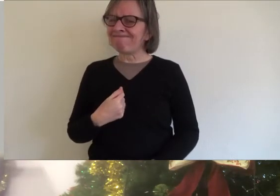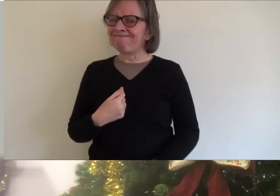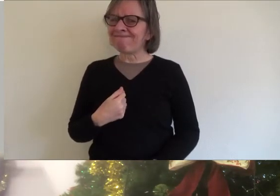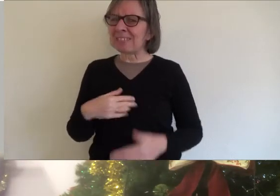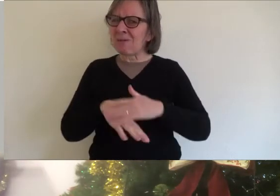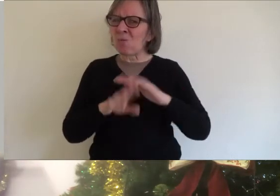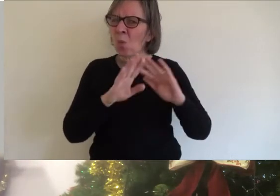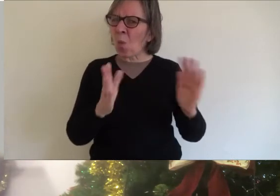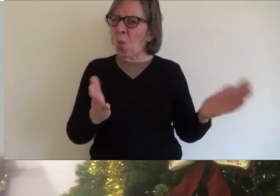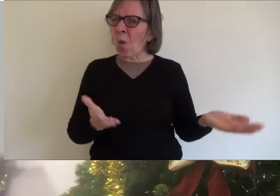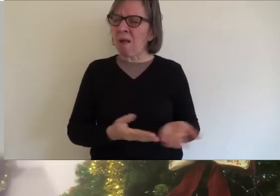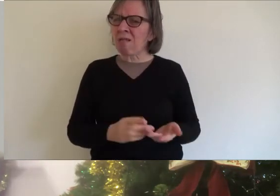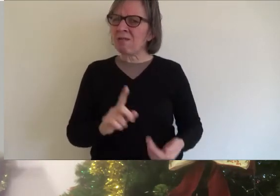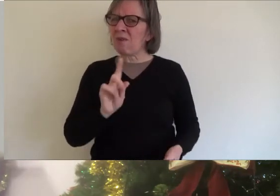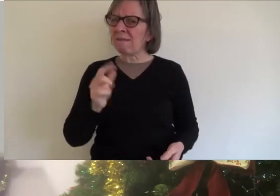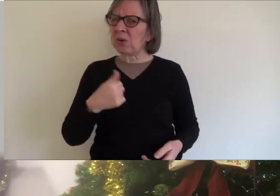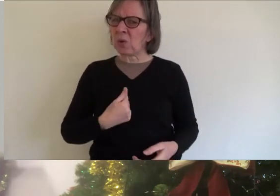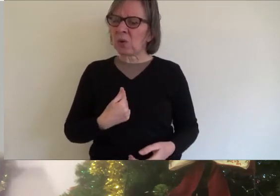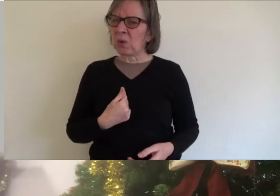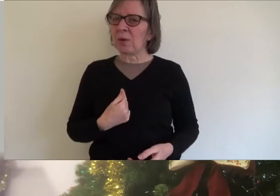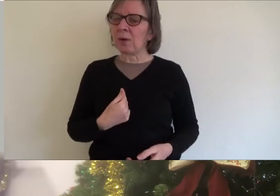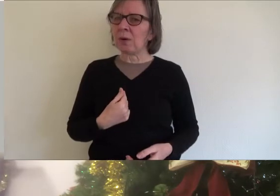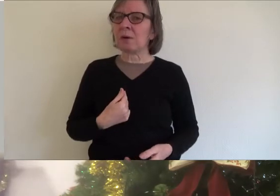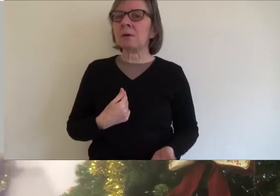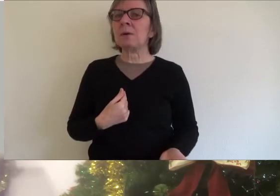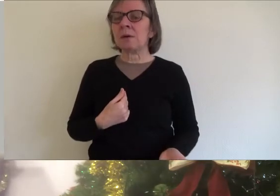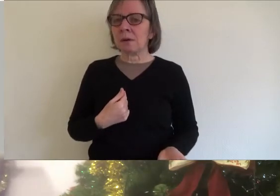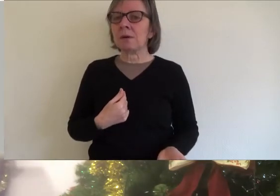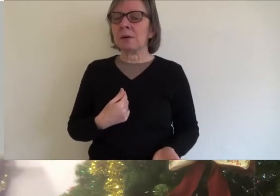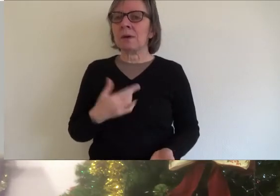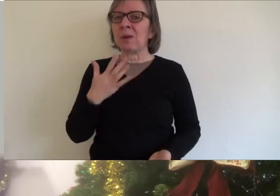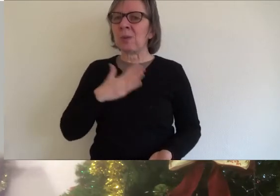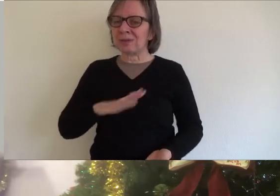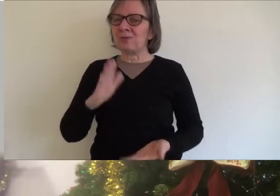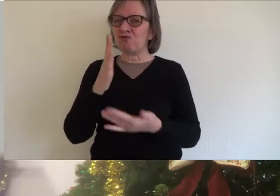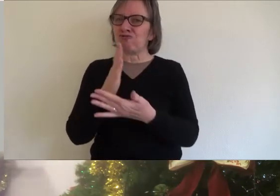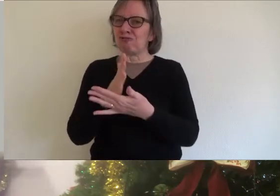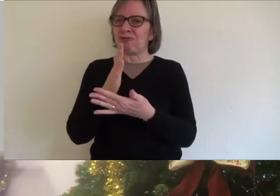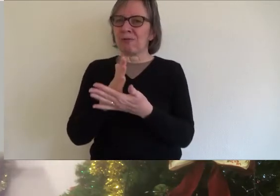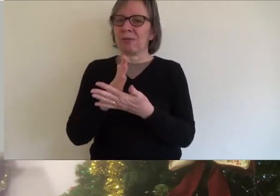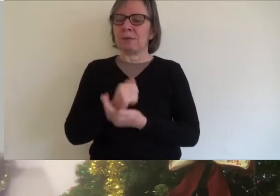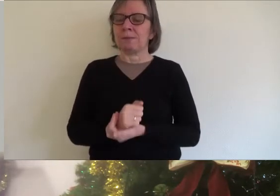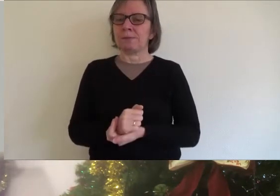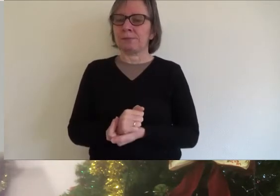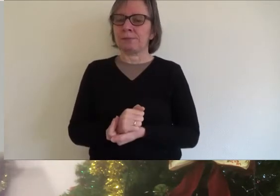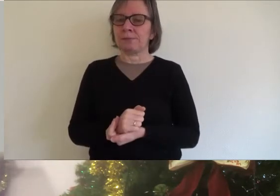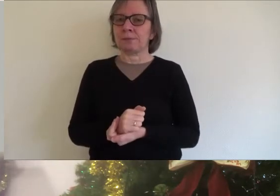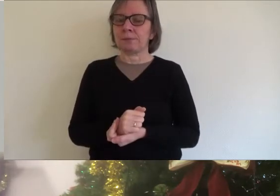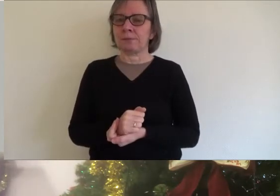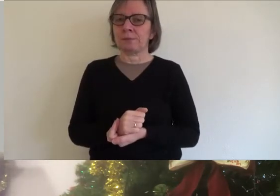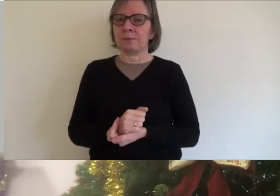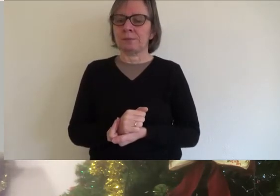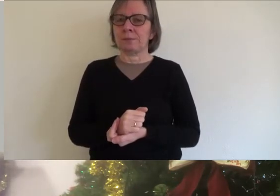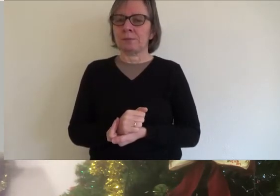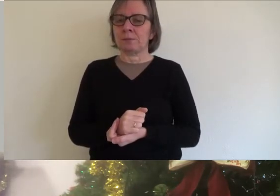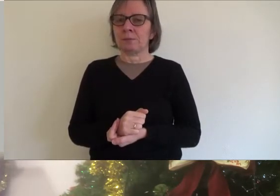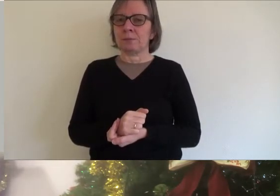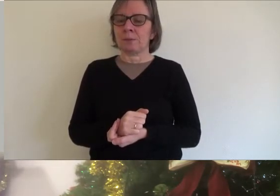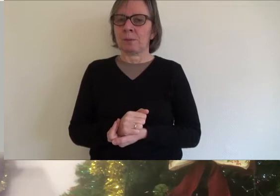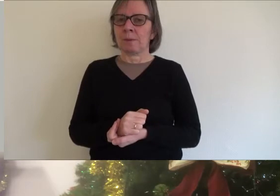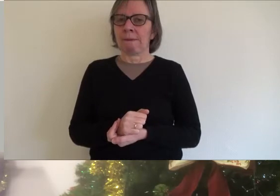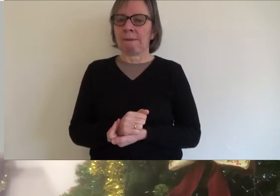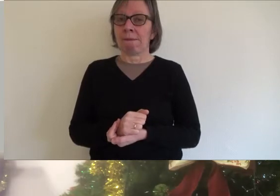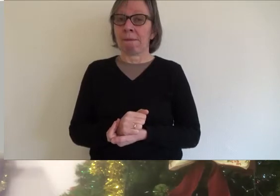our significance? We want to find out the truth. And that's what I believe the